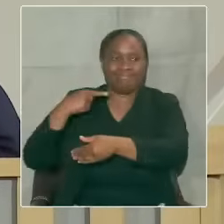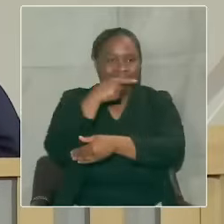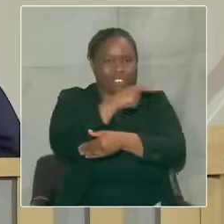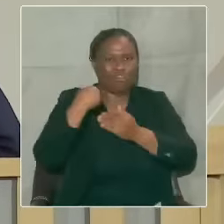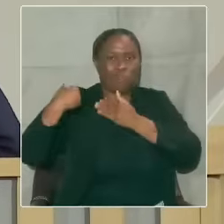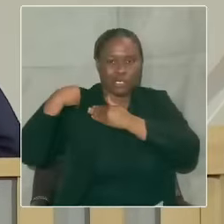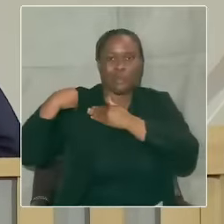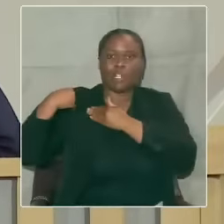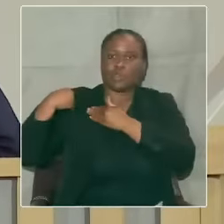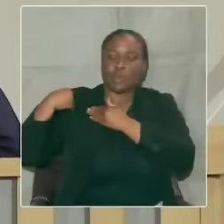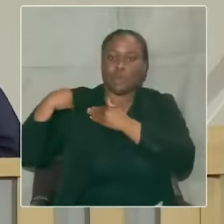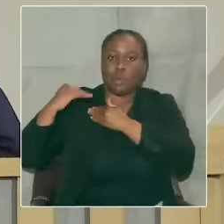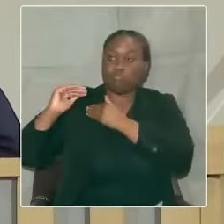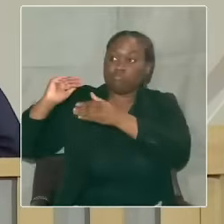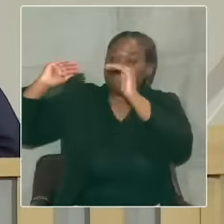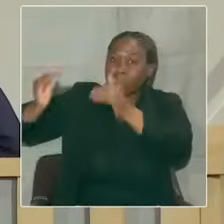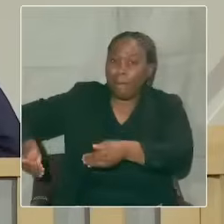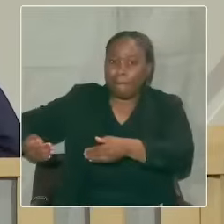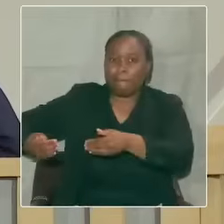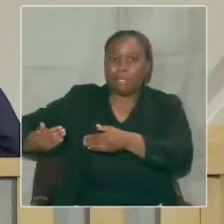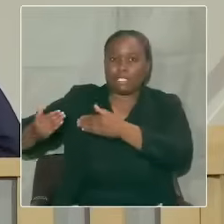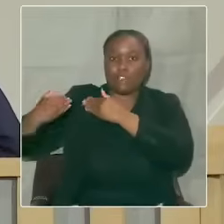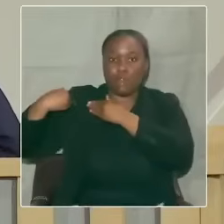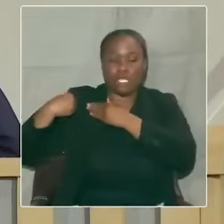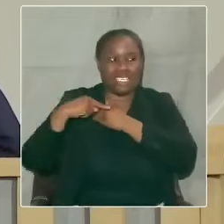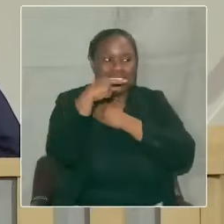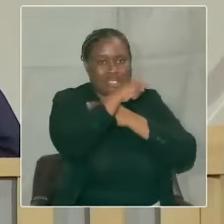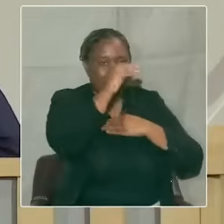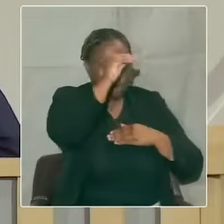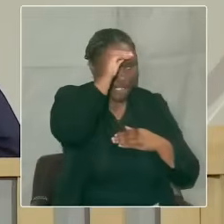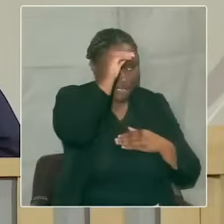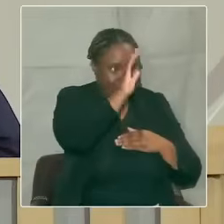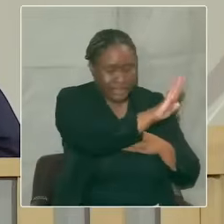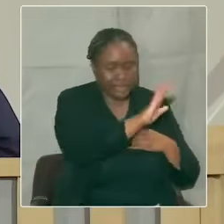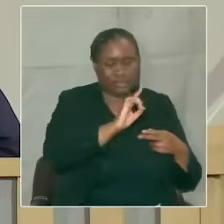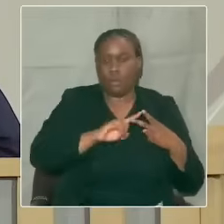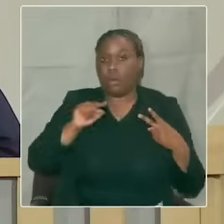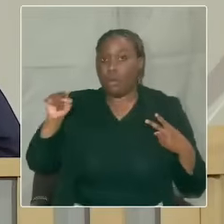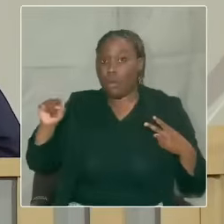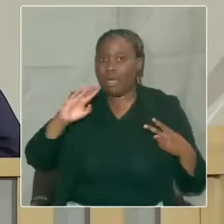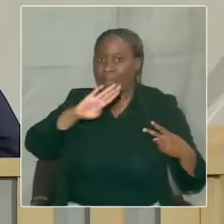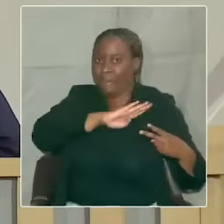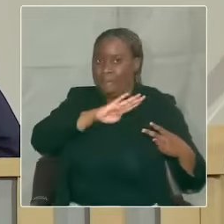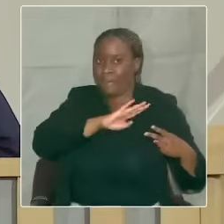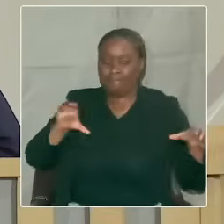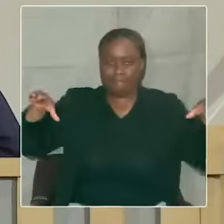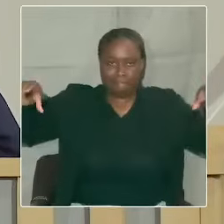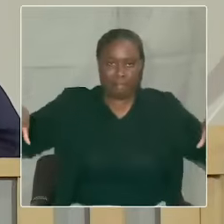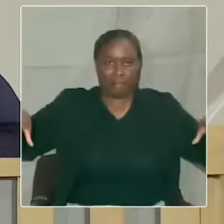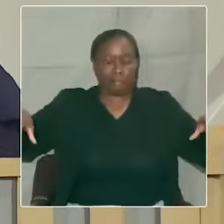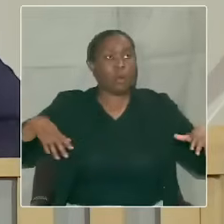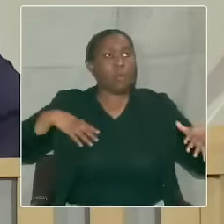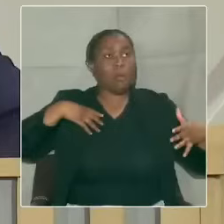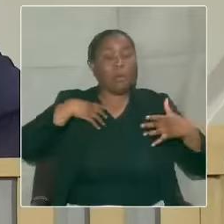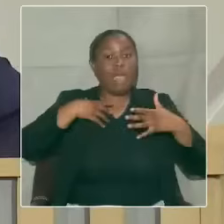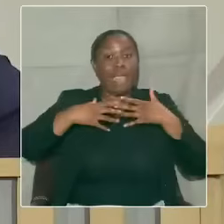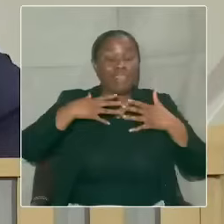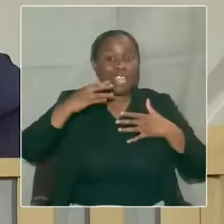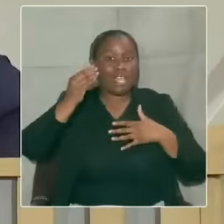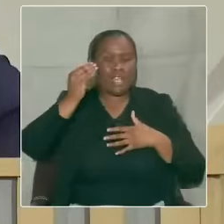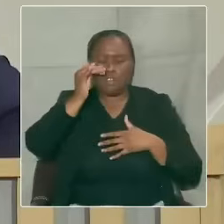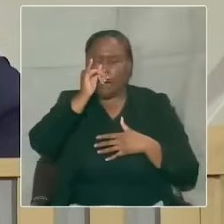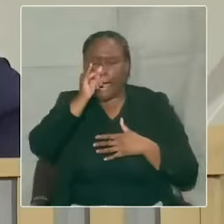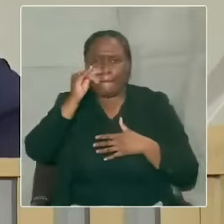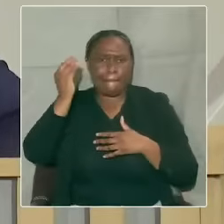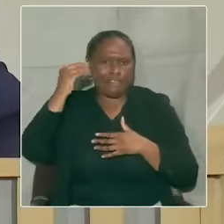force, a single defense force, a single police service, and any intelligence service established